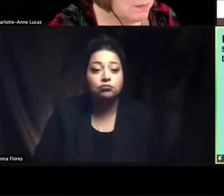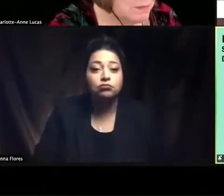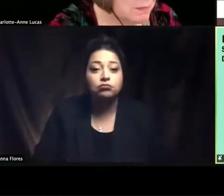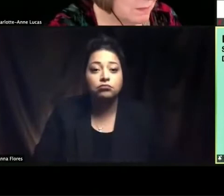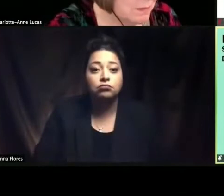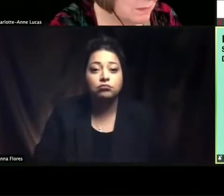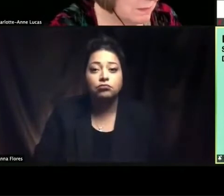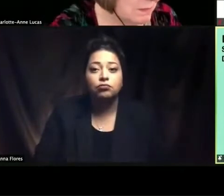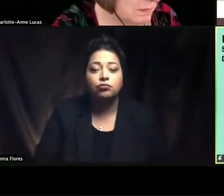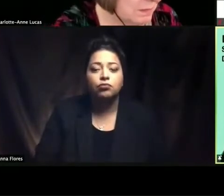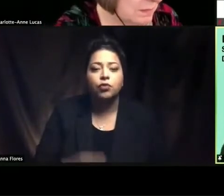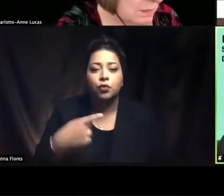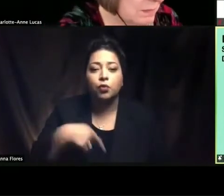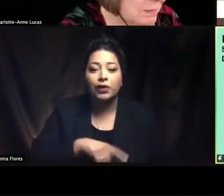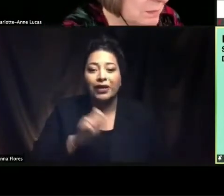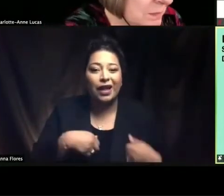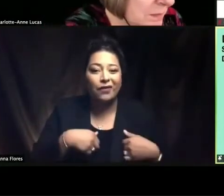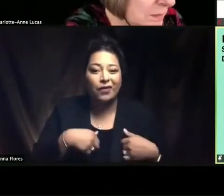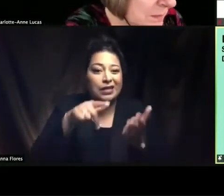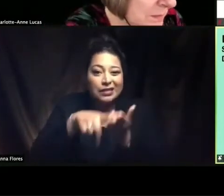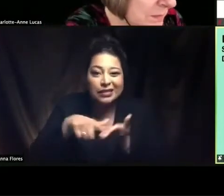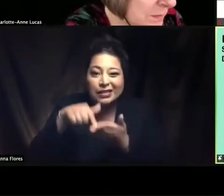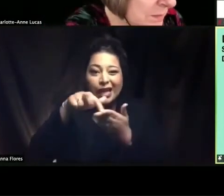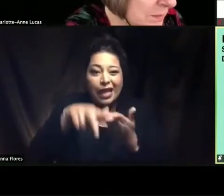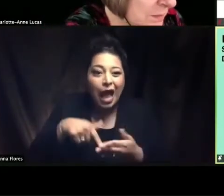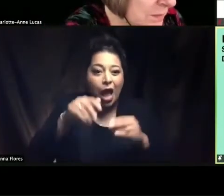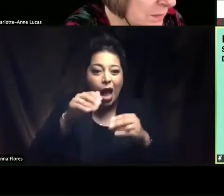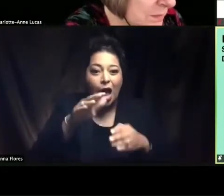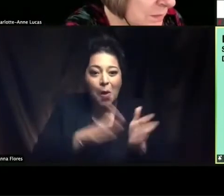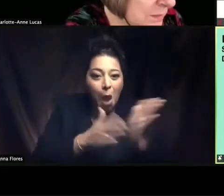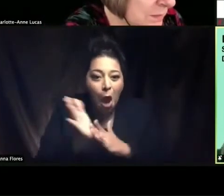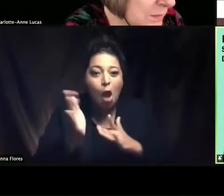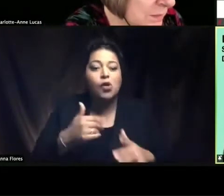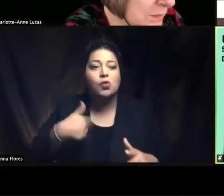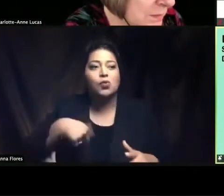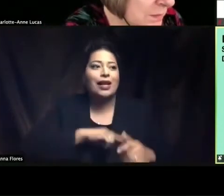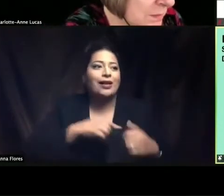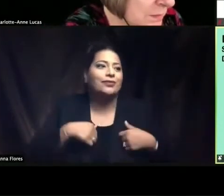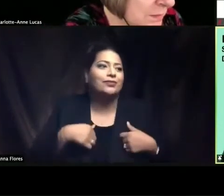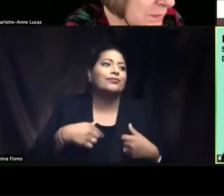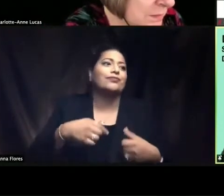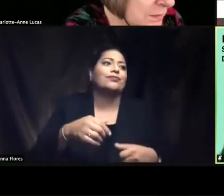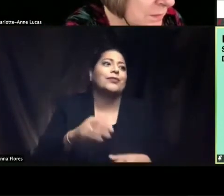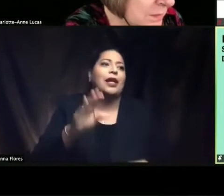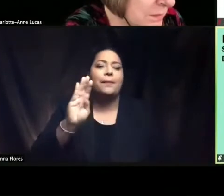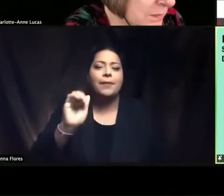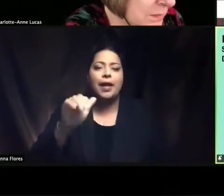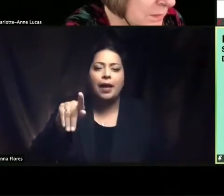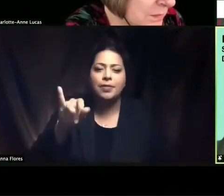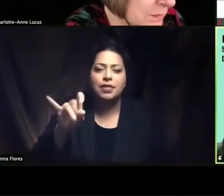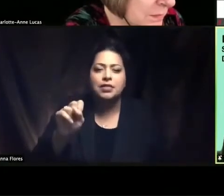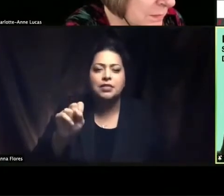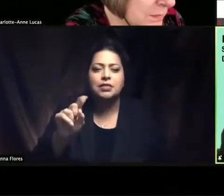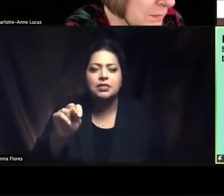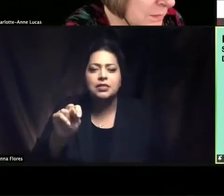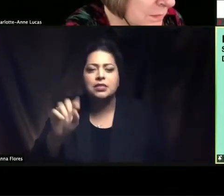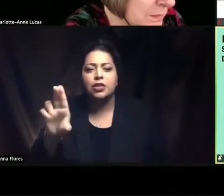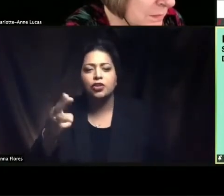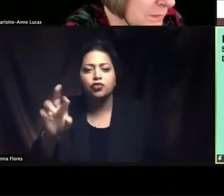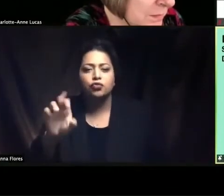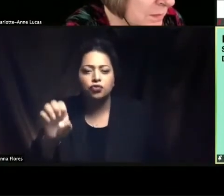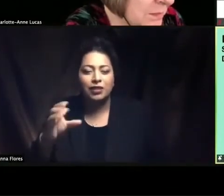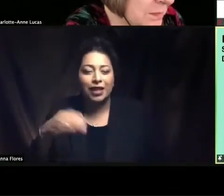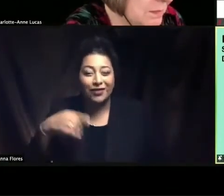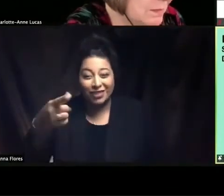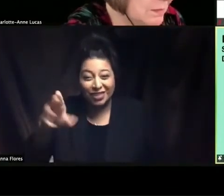If we need to do like a skate park, we have like the Second Baptist Church, who has a gym and who has a bowling alley, you know, right there in